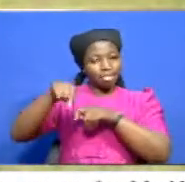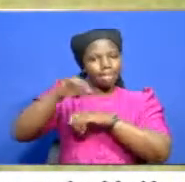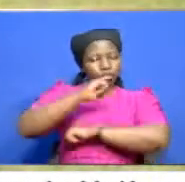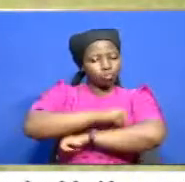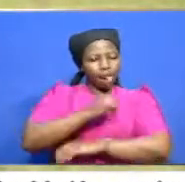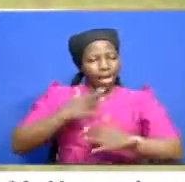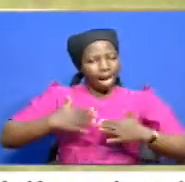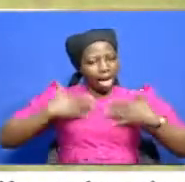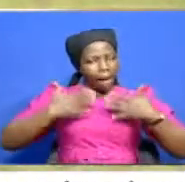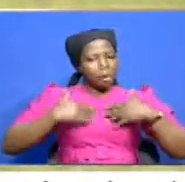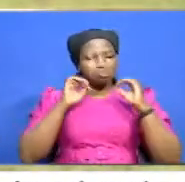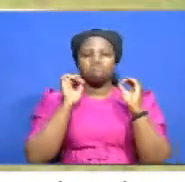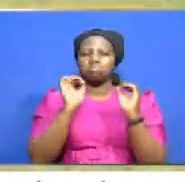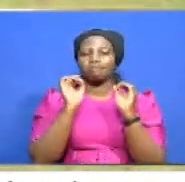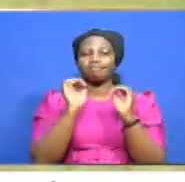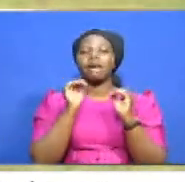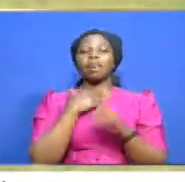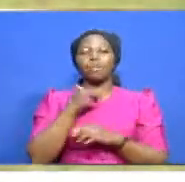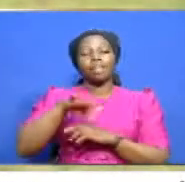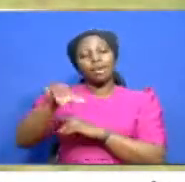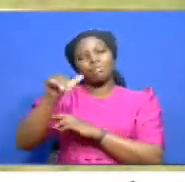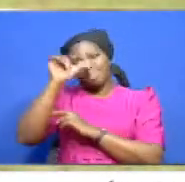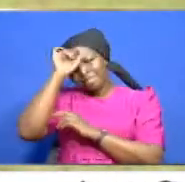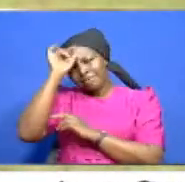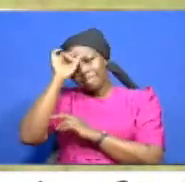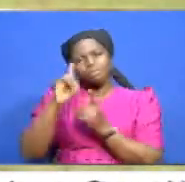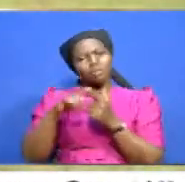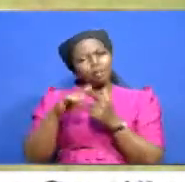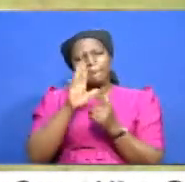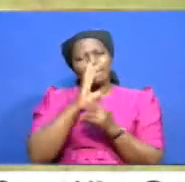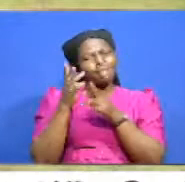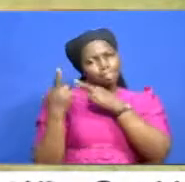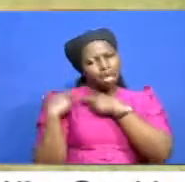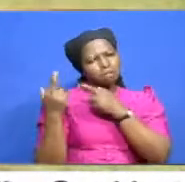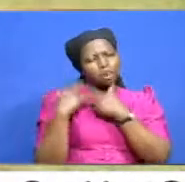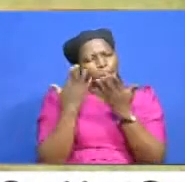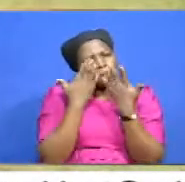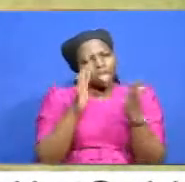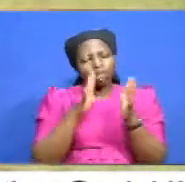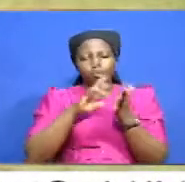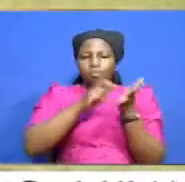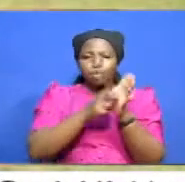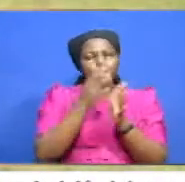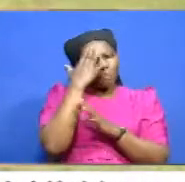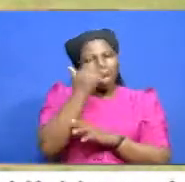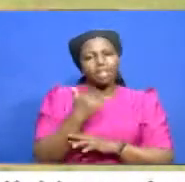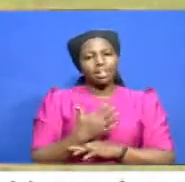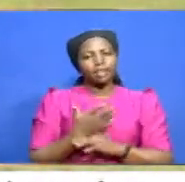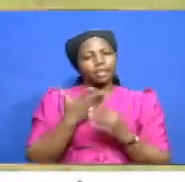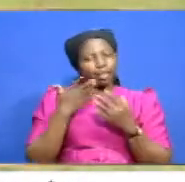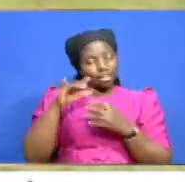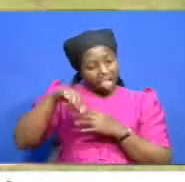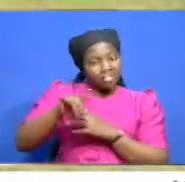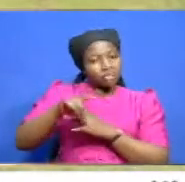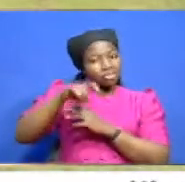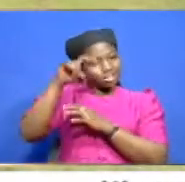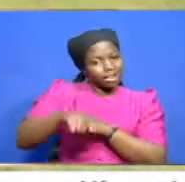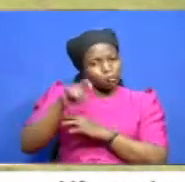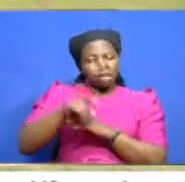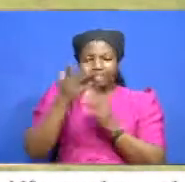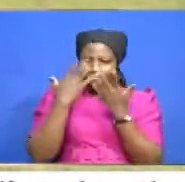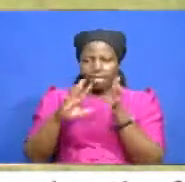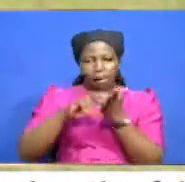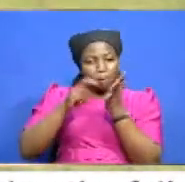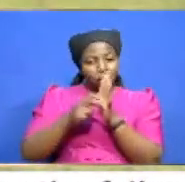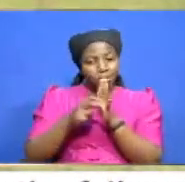happy about it, and they really want the county government to take initiative and finish the project, because it was supposed to finish finished, it was supposed to finish the project